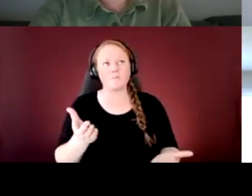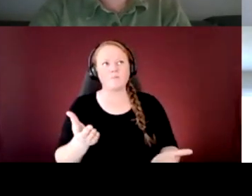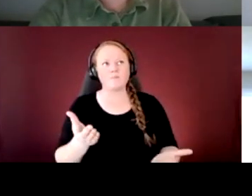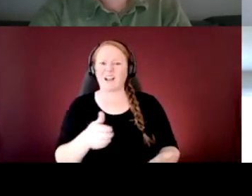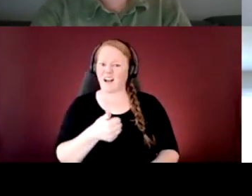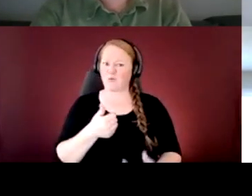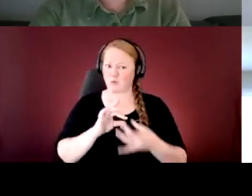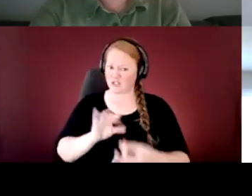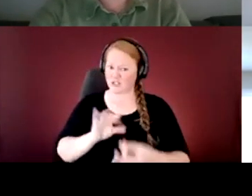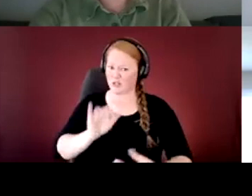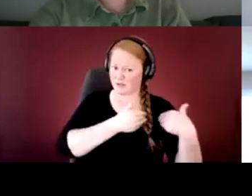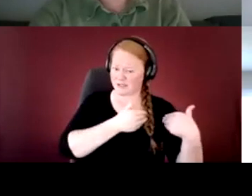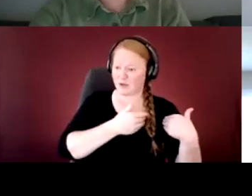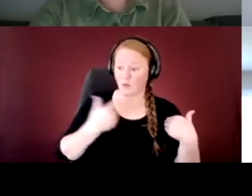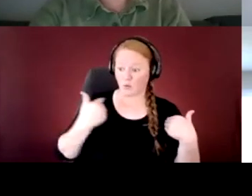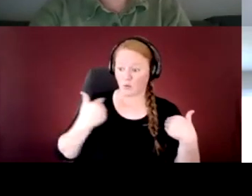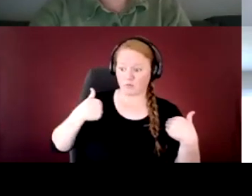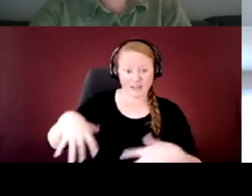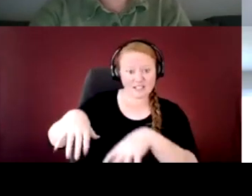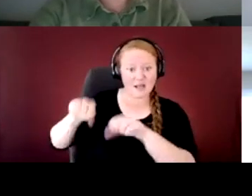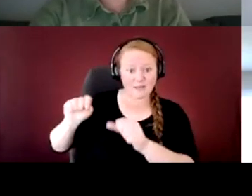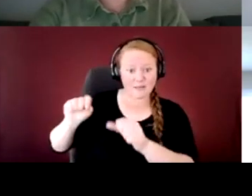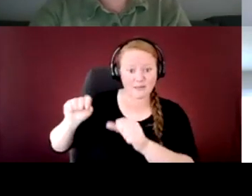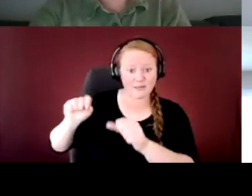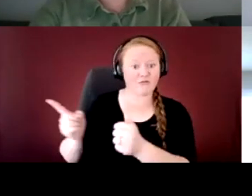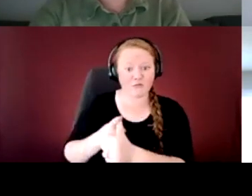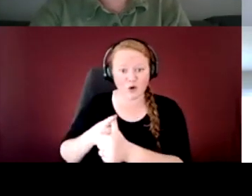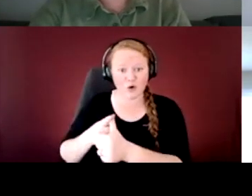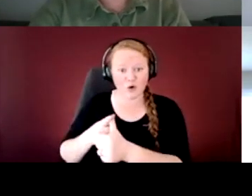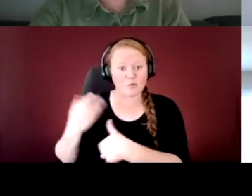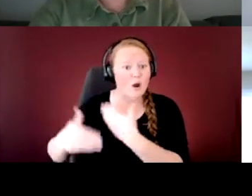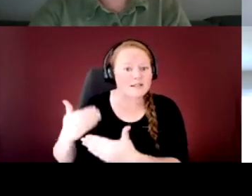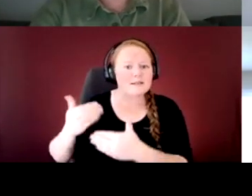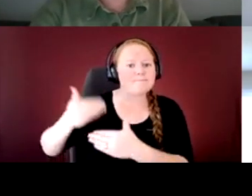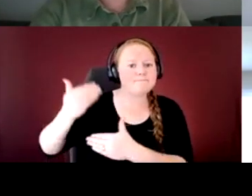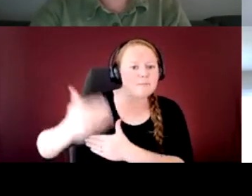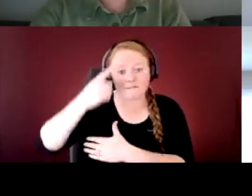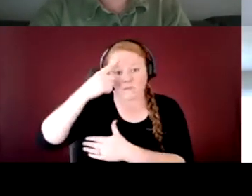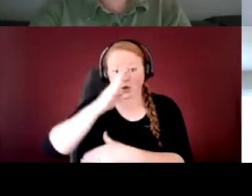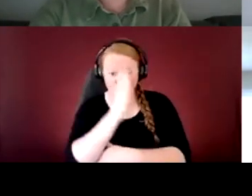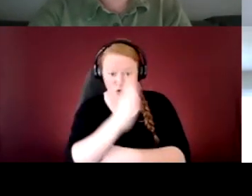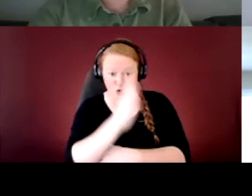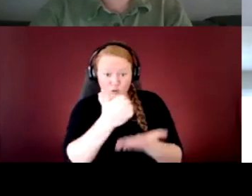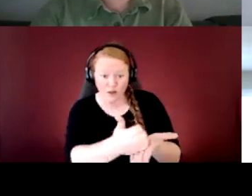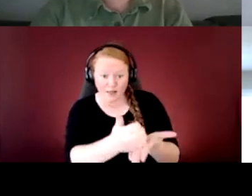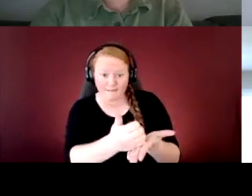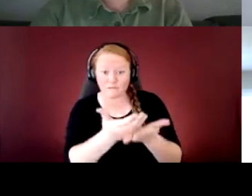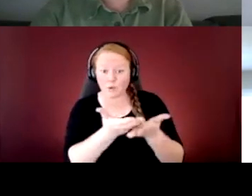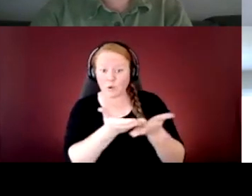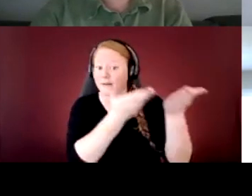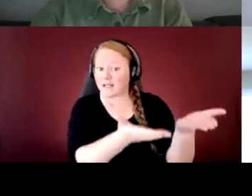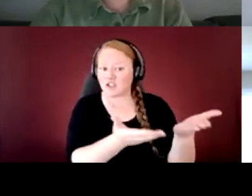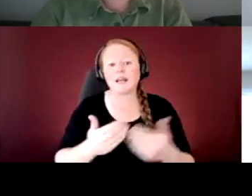we've adopted this first round of direct relief recommendations, the next step is we're